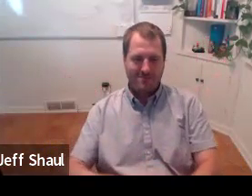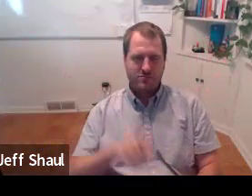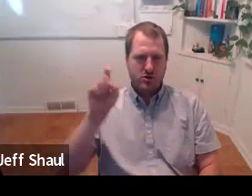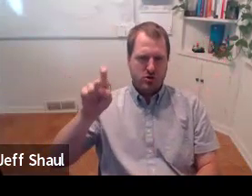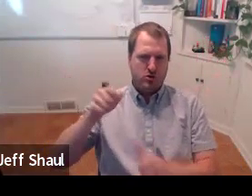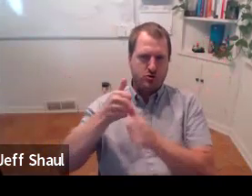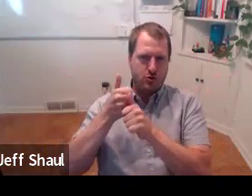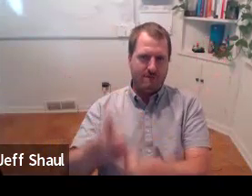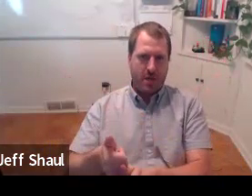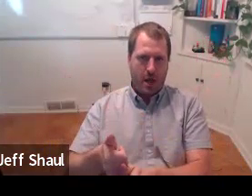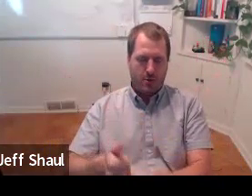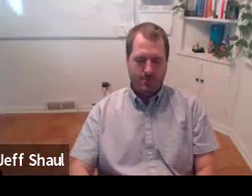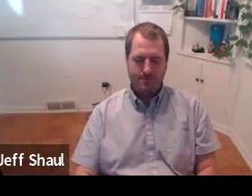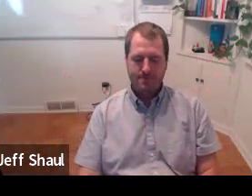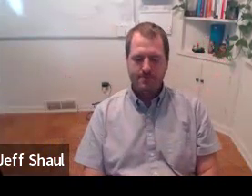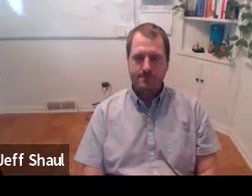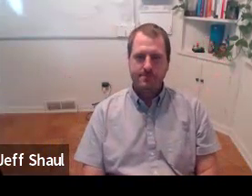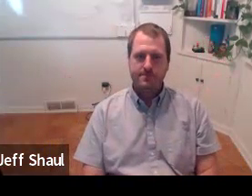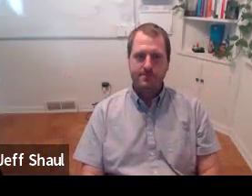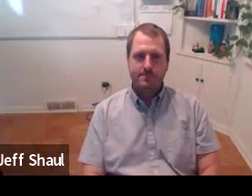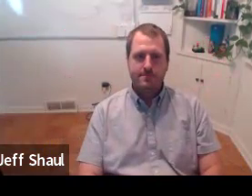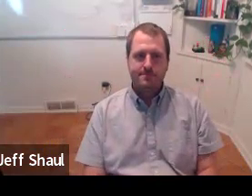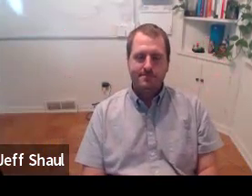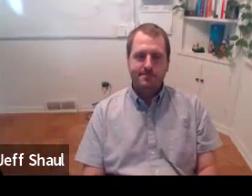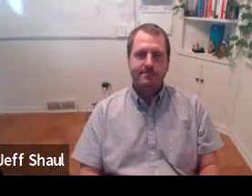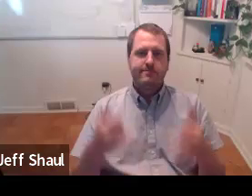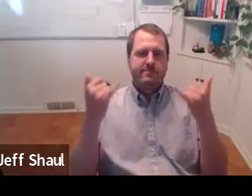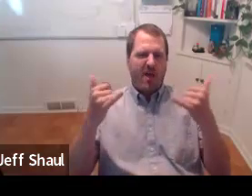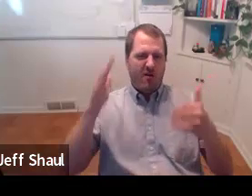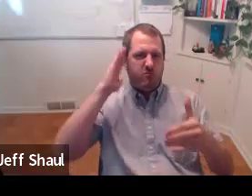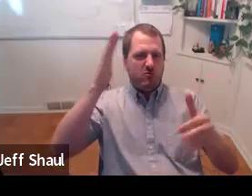AI by AI, should follow.